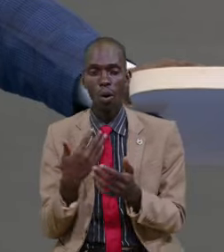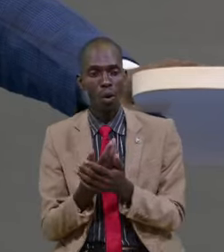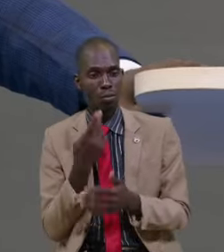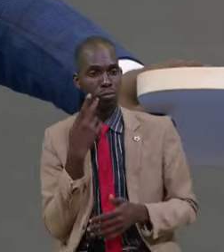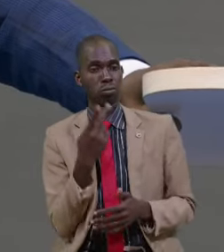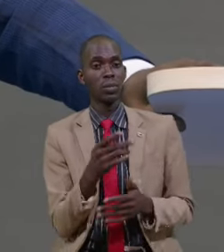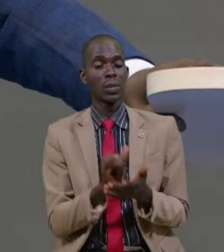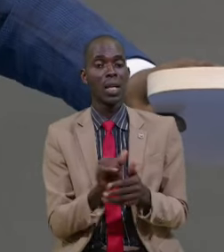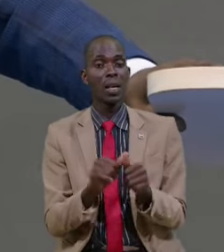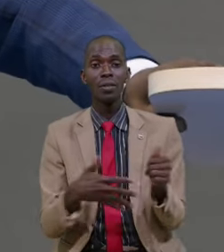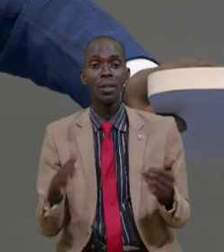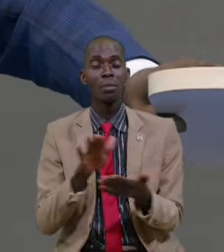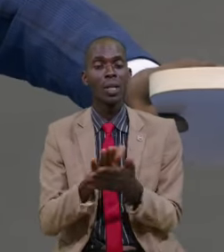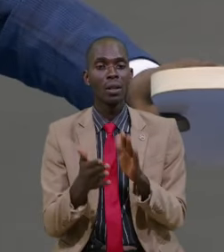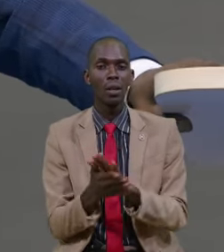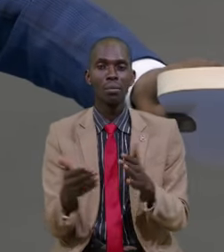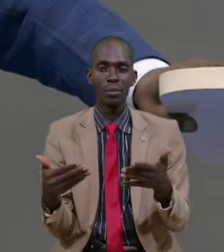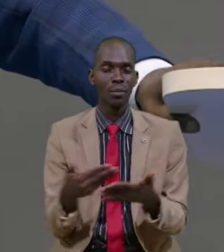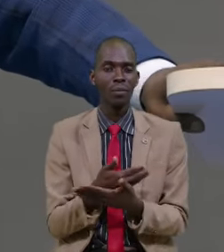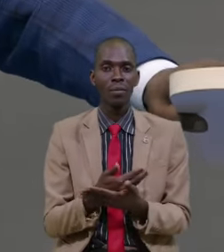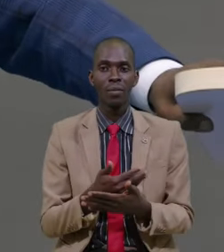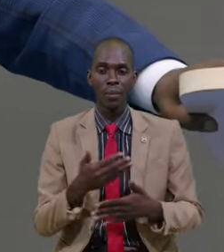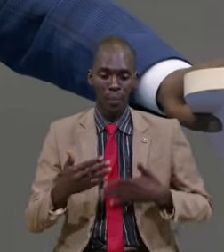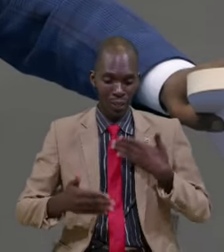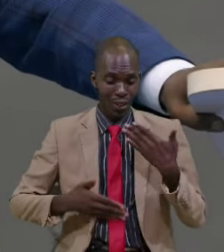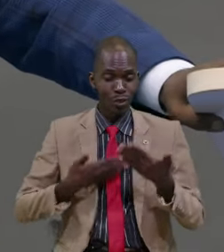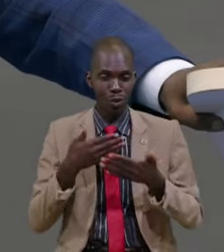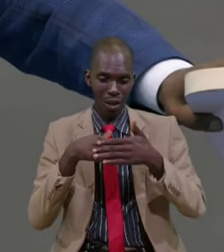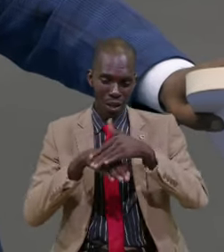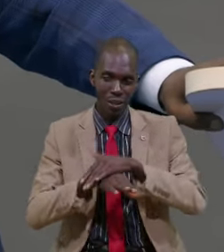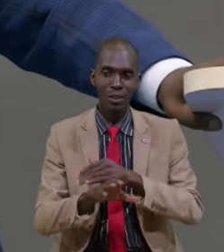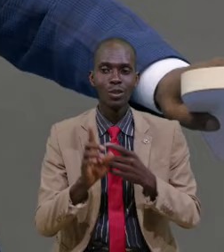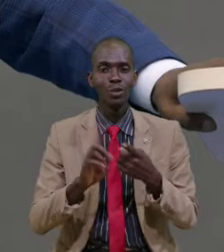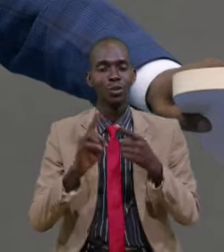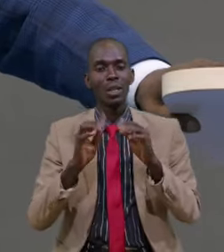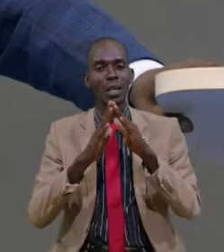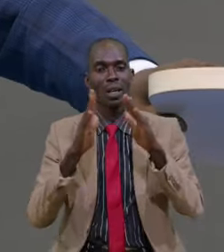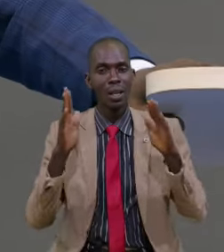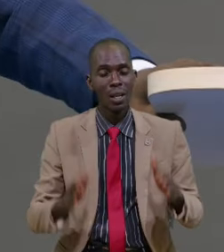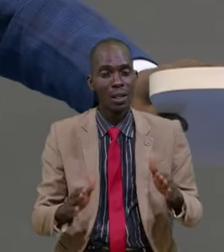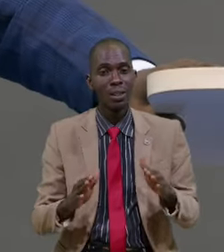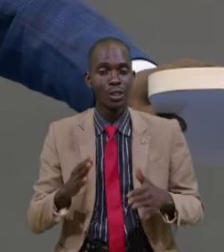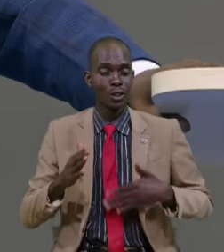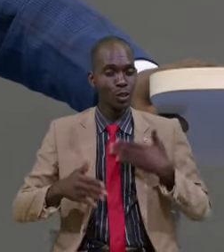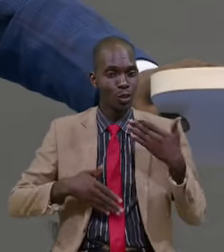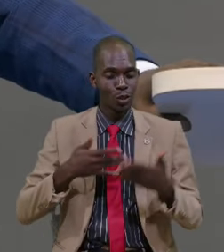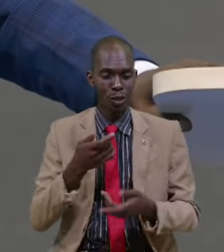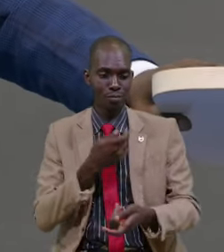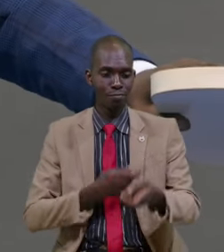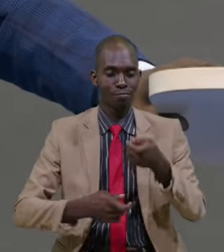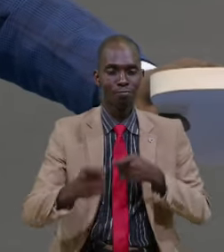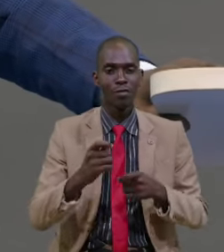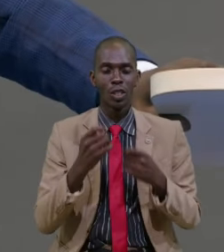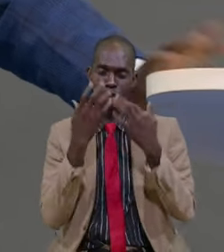new. Joy entered into the house. Joy replaced sorrow. All